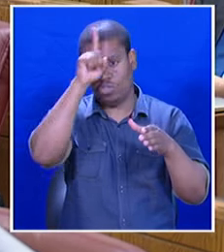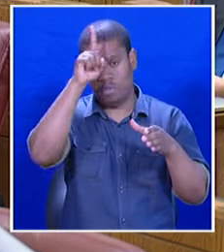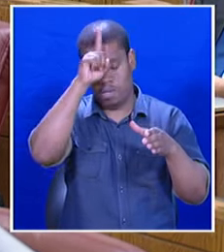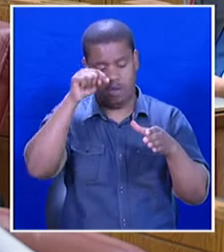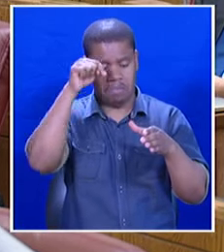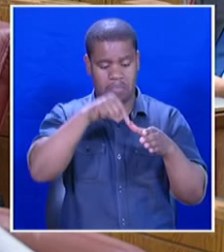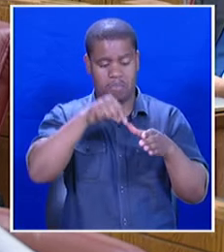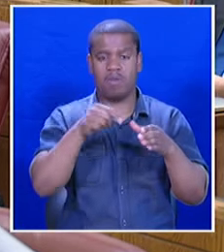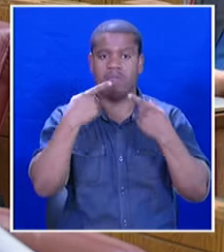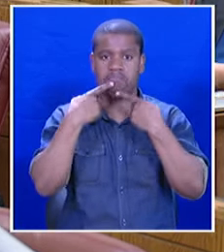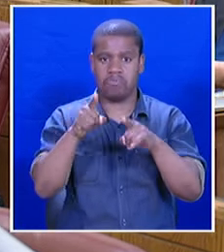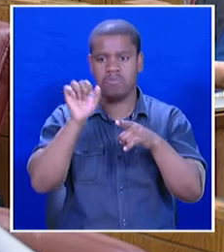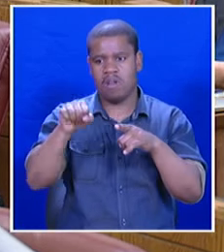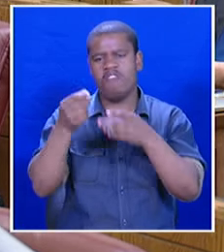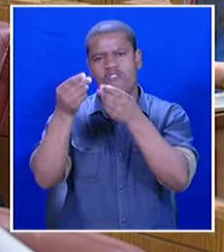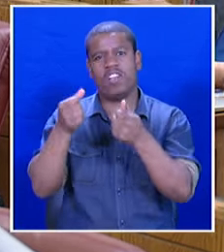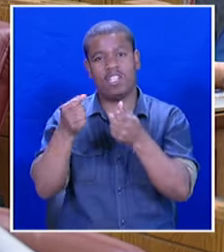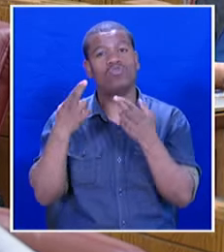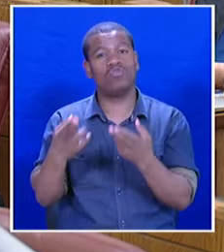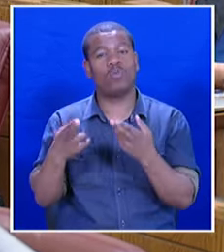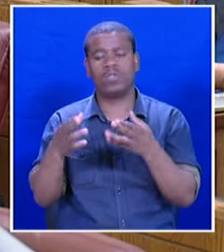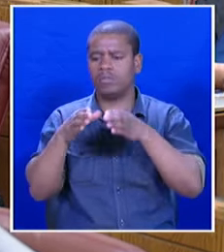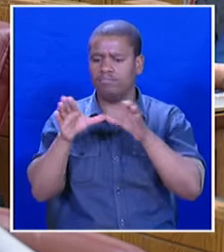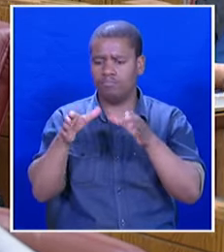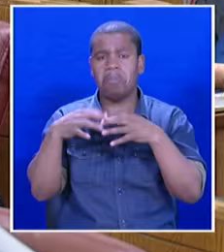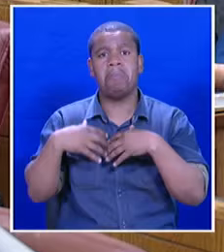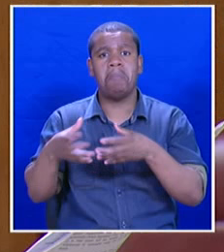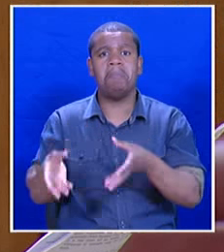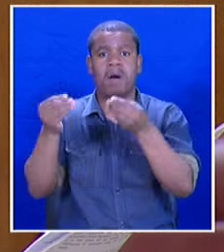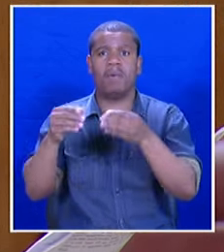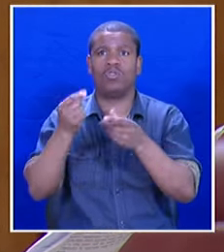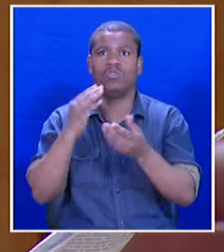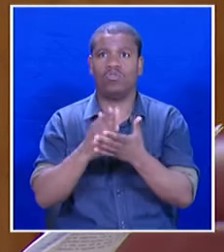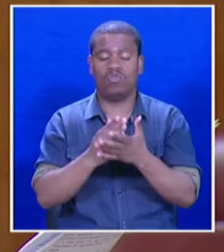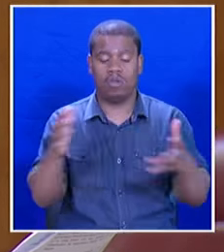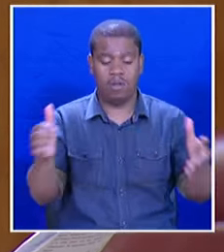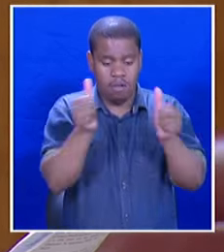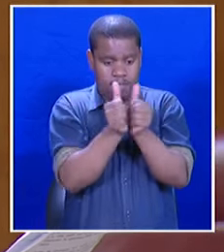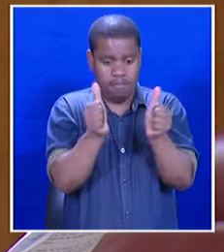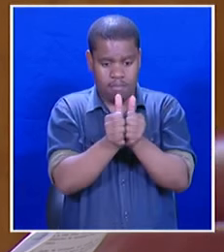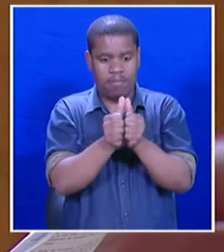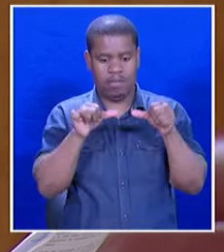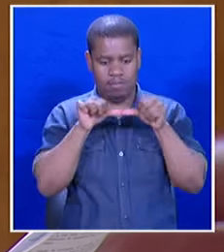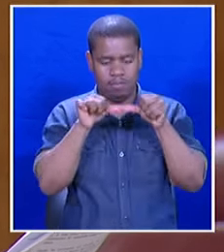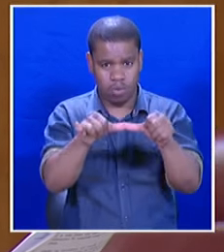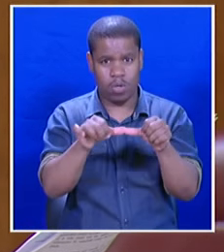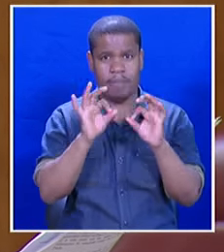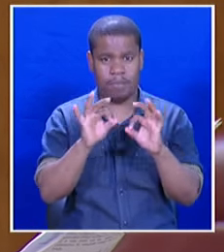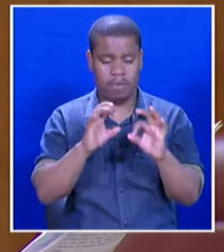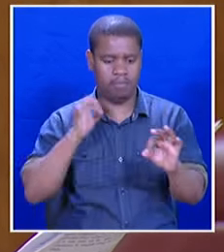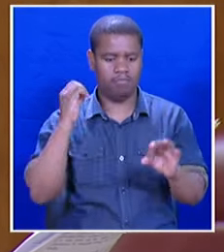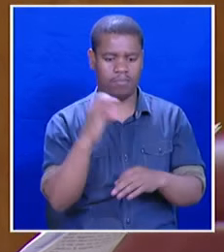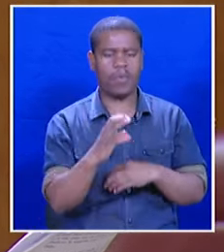resources to promote these countries' excellent bilateral relations. The negotiations also affirmed